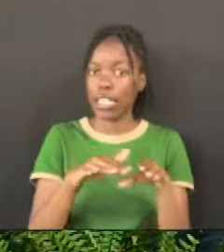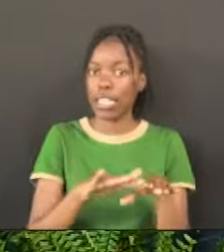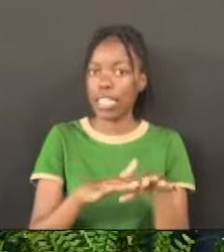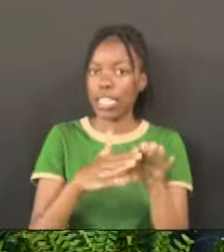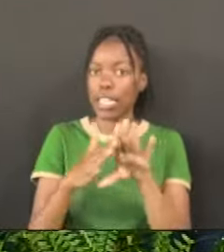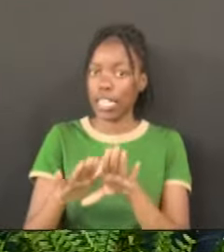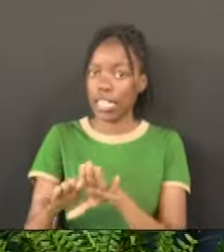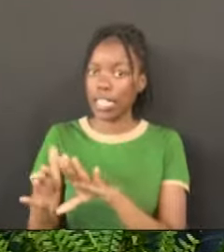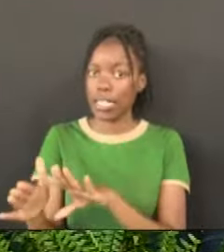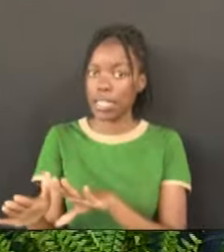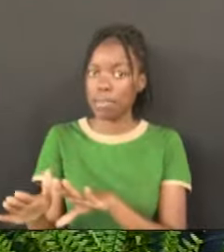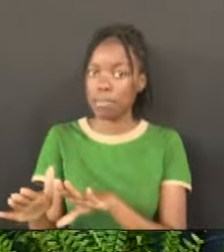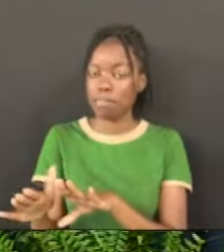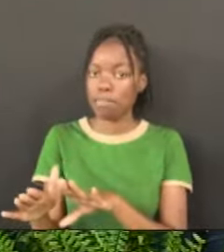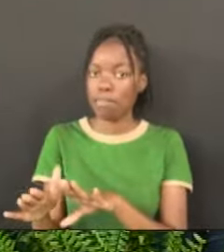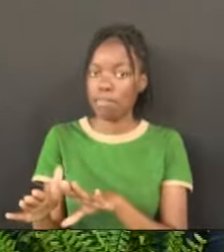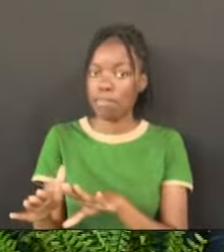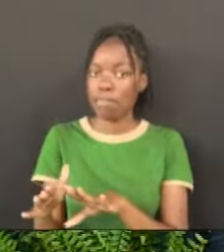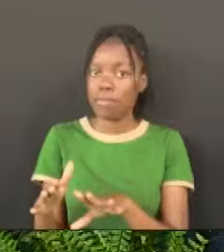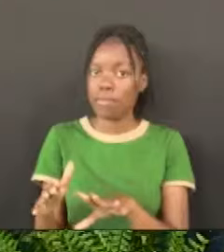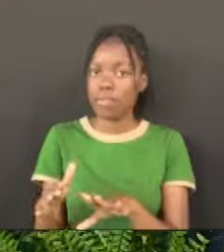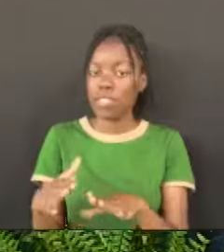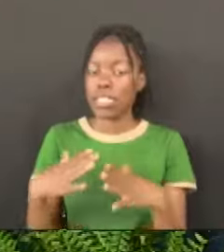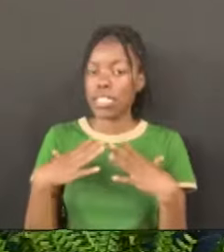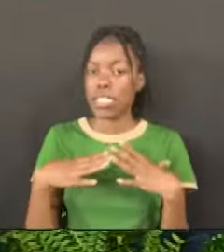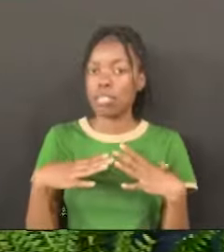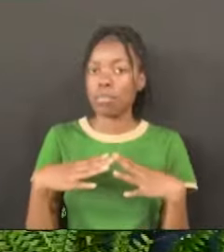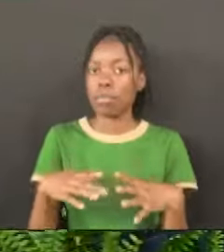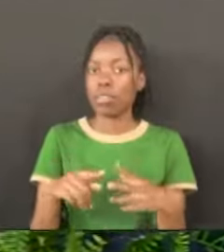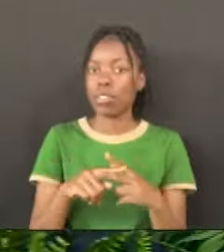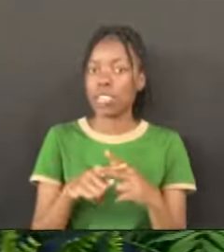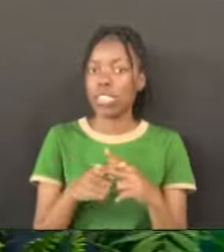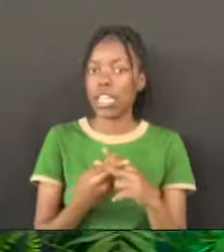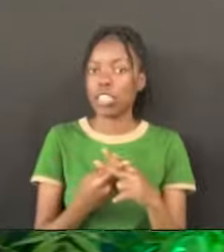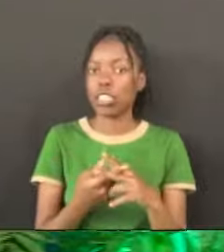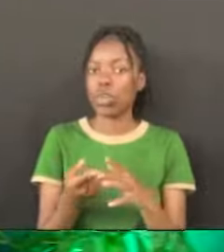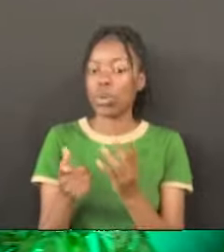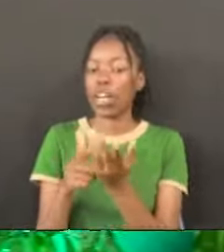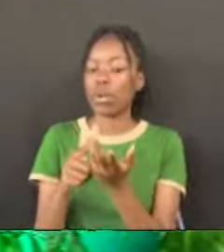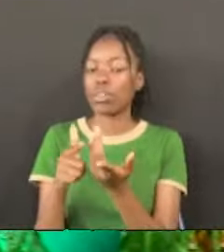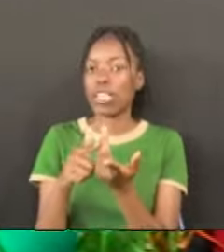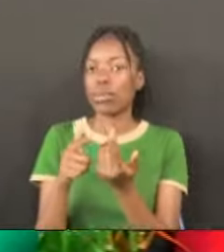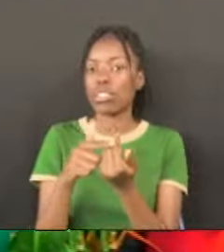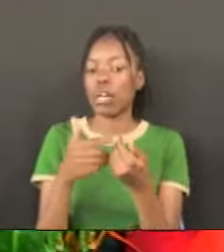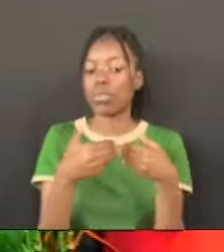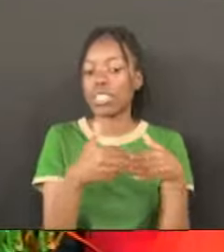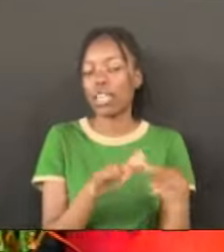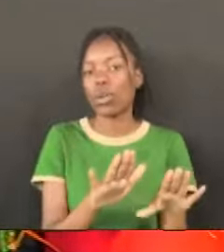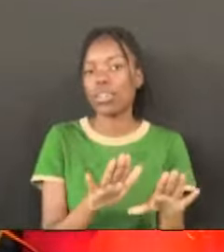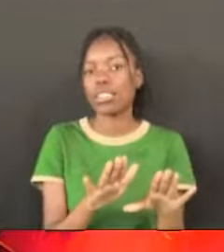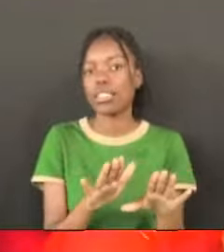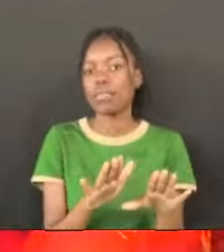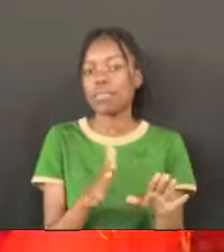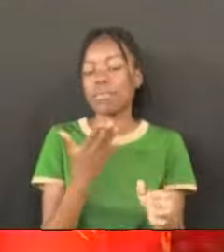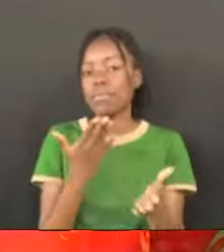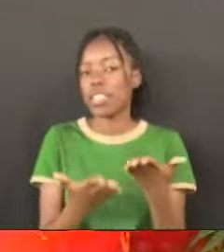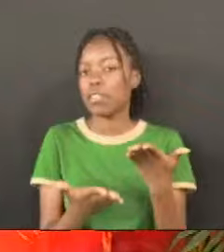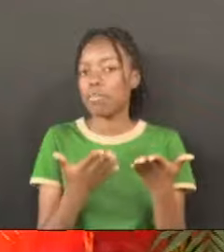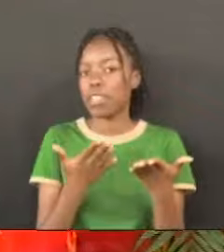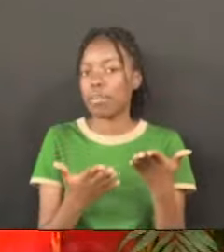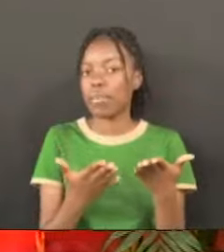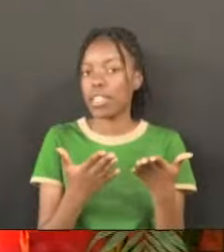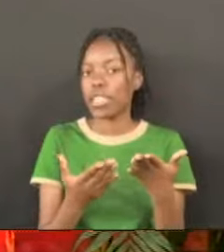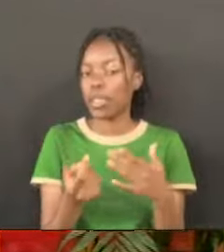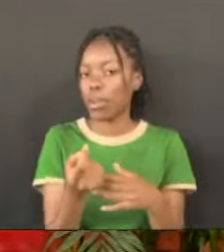immediately begin to count the loss. I usually use an illustration. Maybe they were that small size